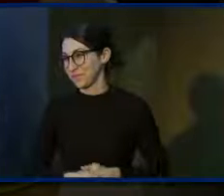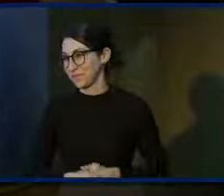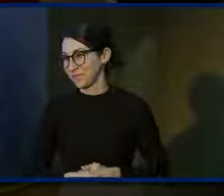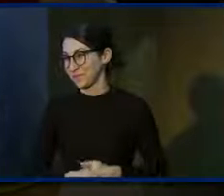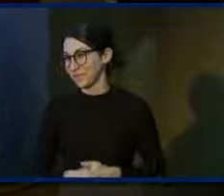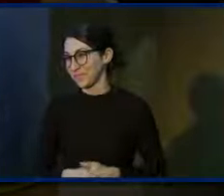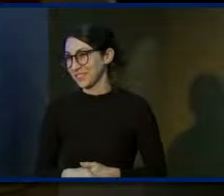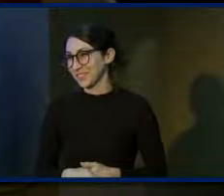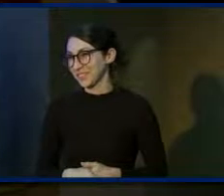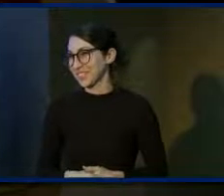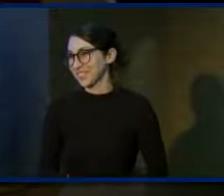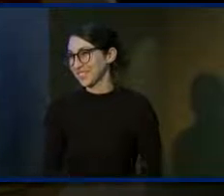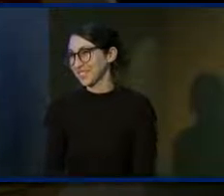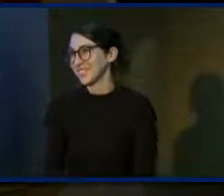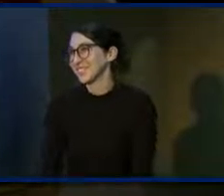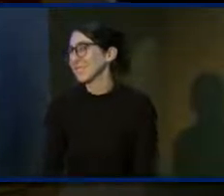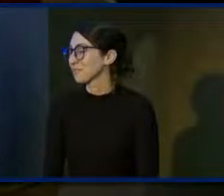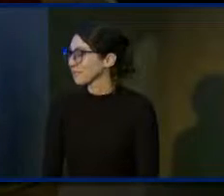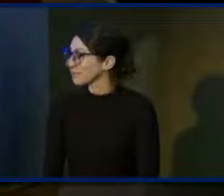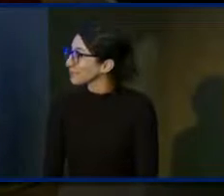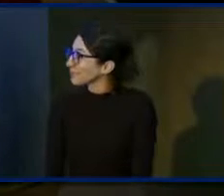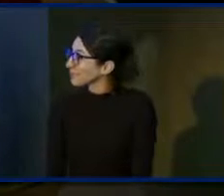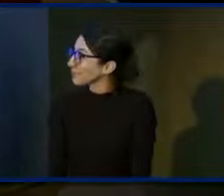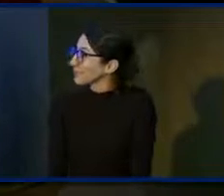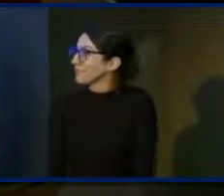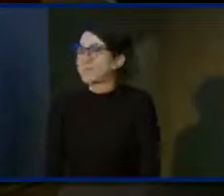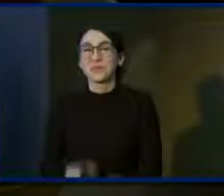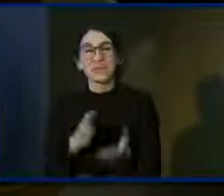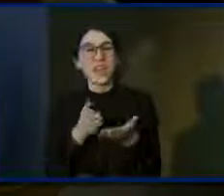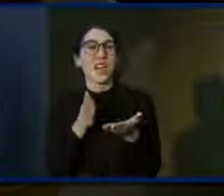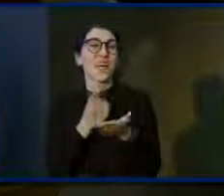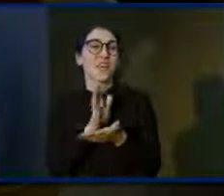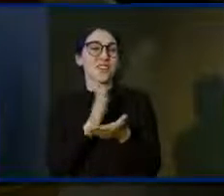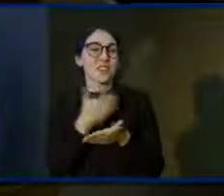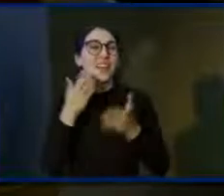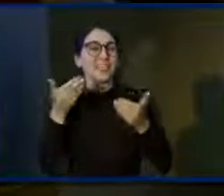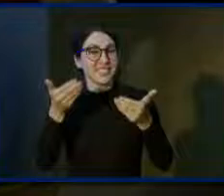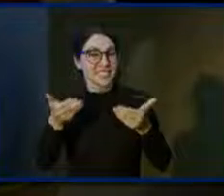That's a little maze. All right, let's go to our session.